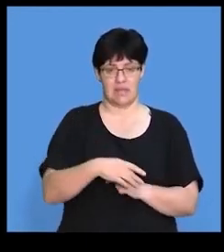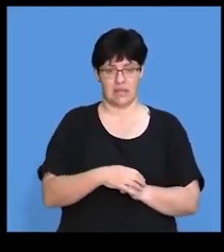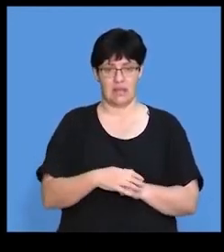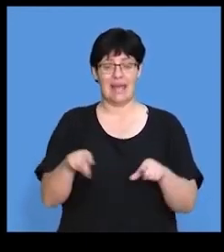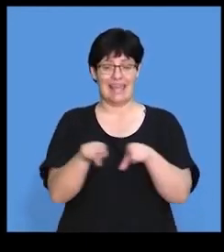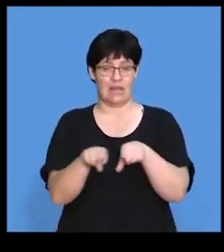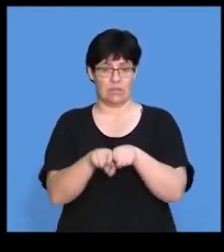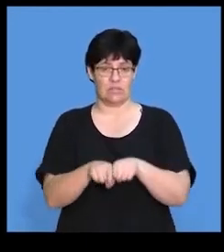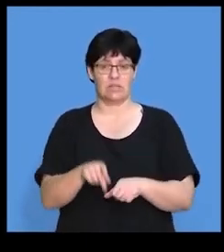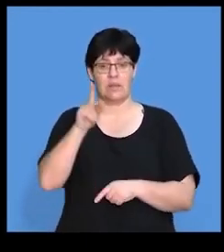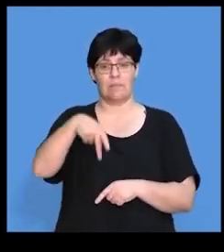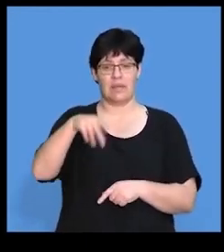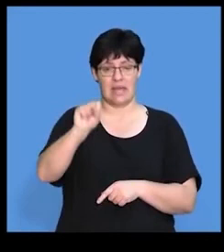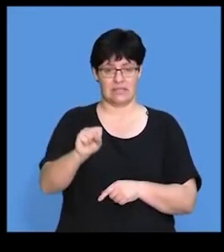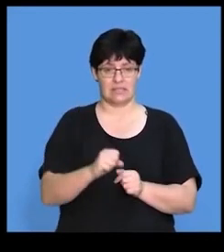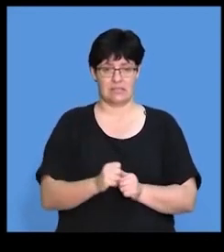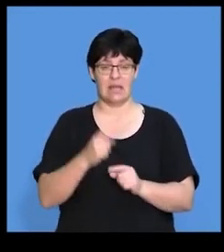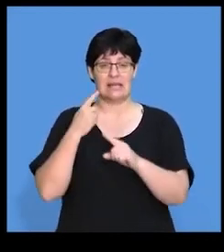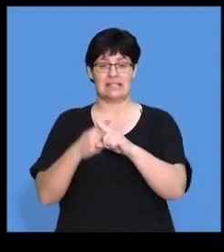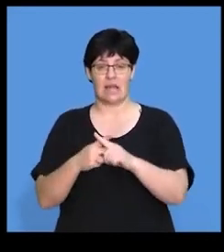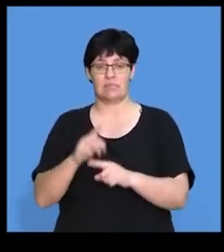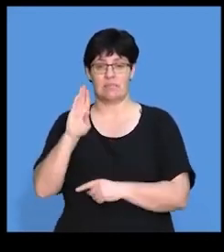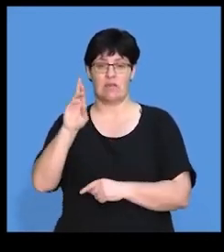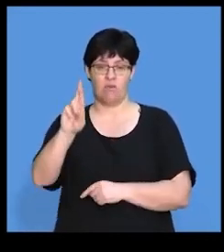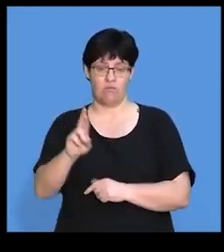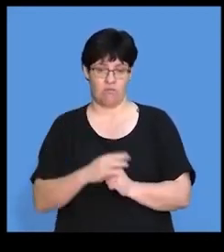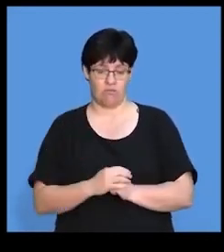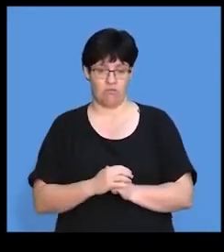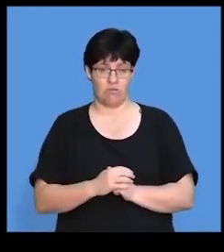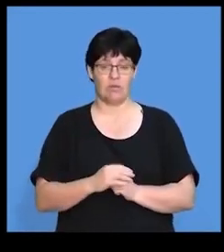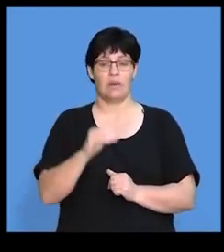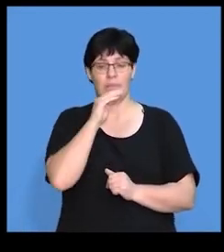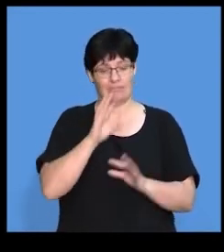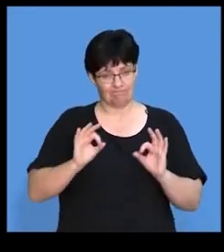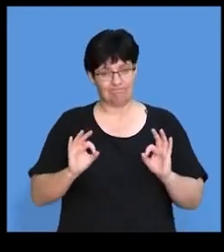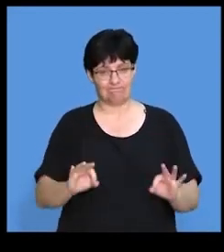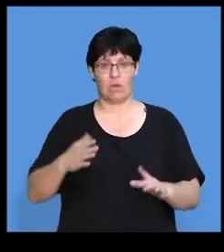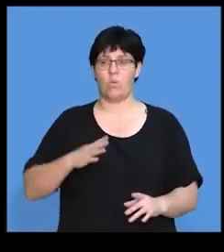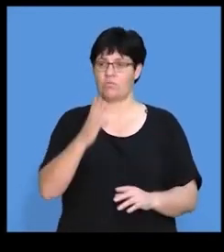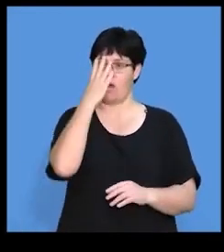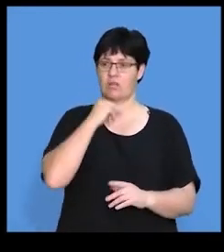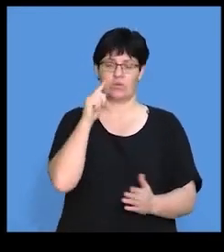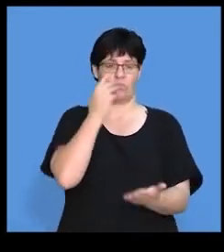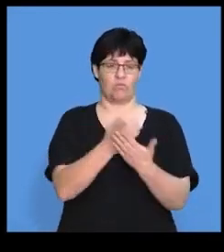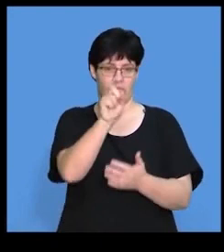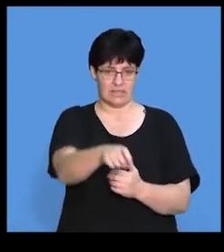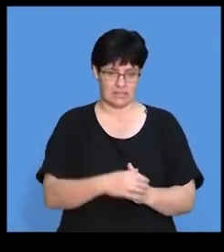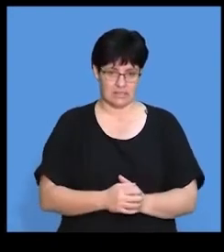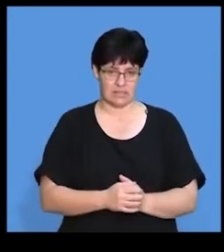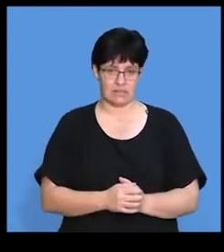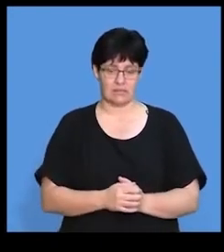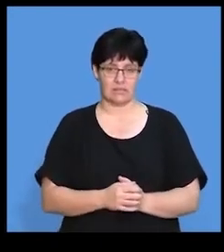AP is equal to PS times BR, which is exactly what we were asked to